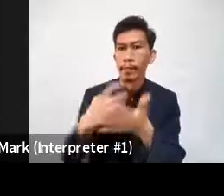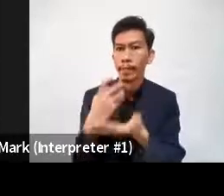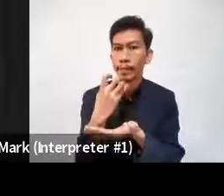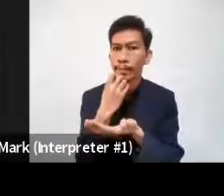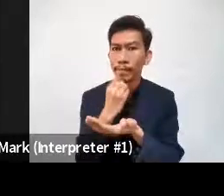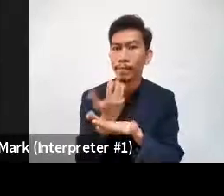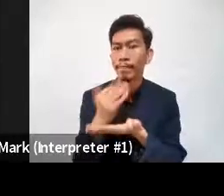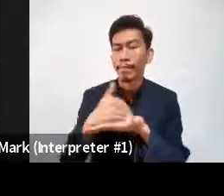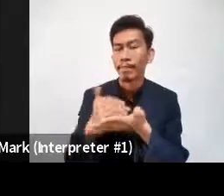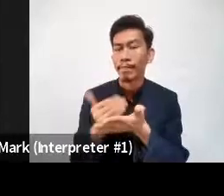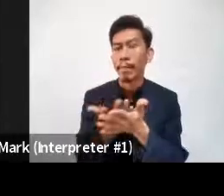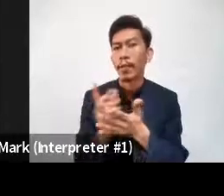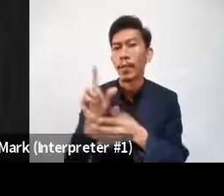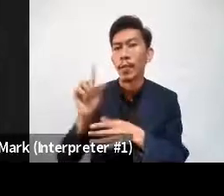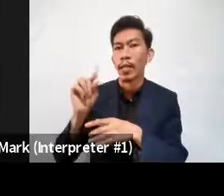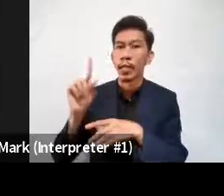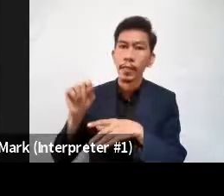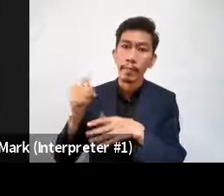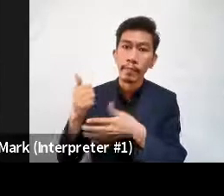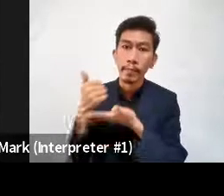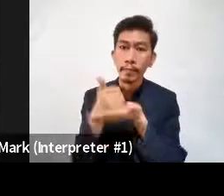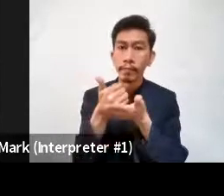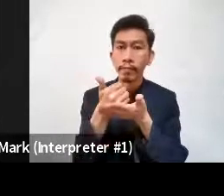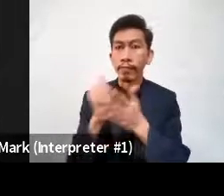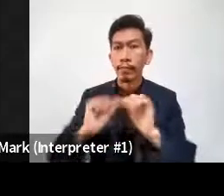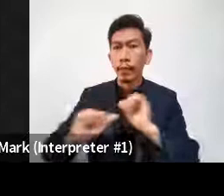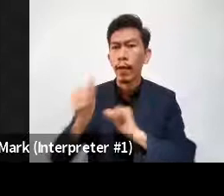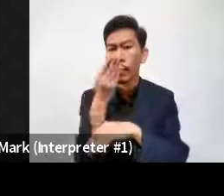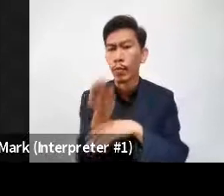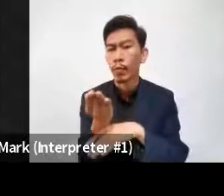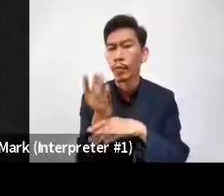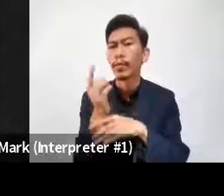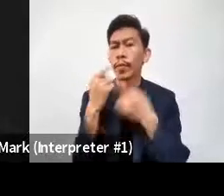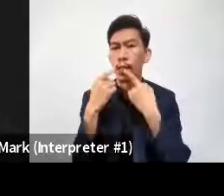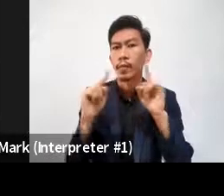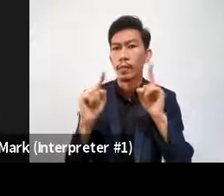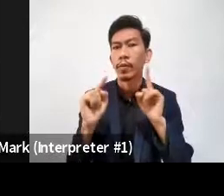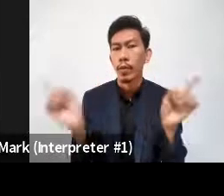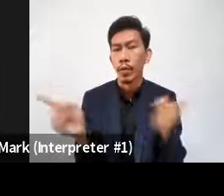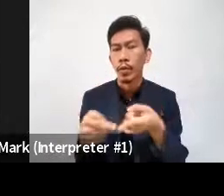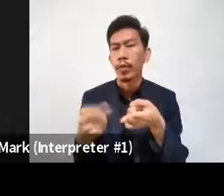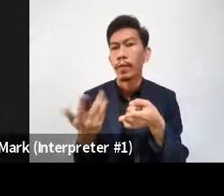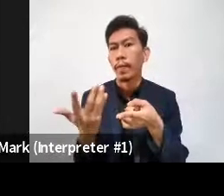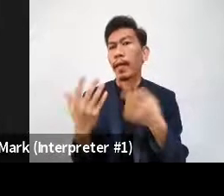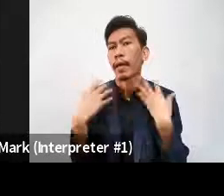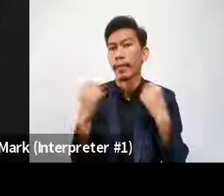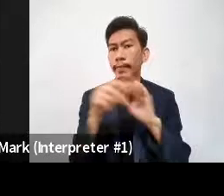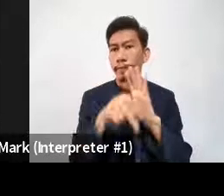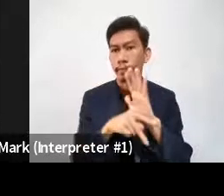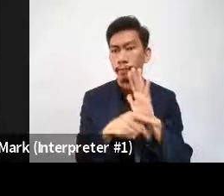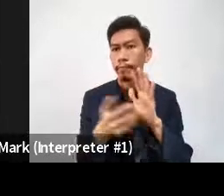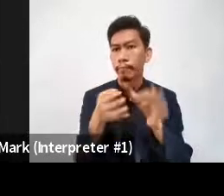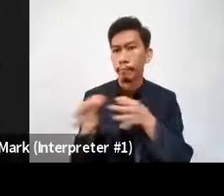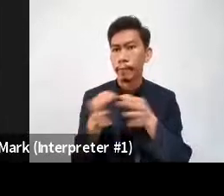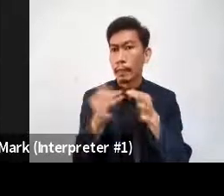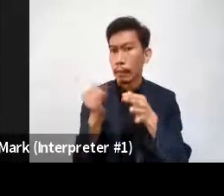20 interventions, but really the few that actually works. A very short health policy brief in case the local leaders